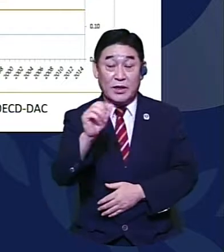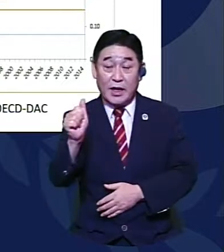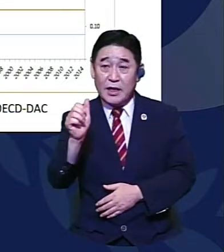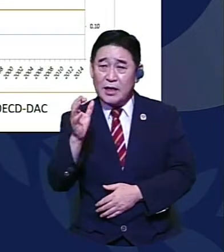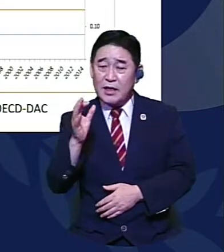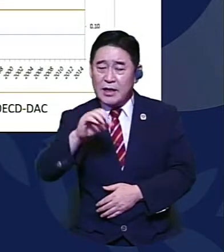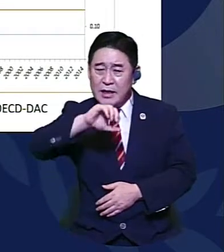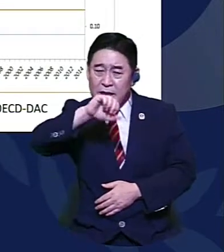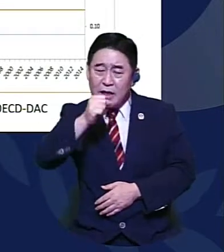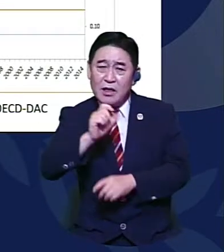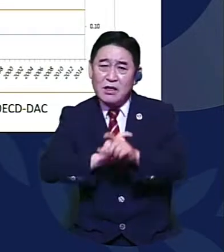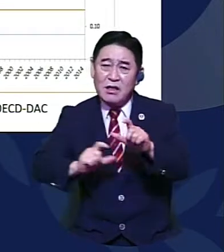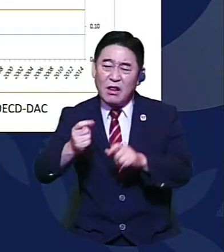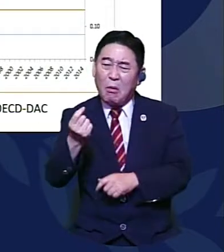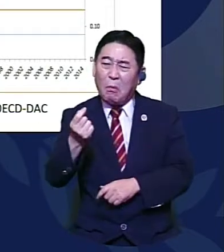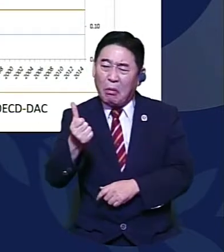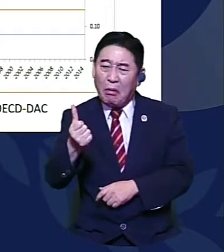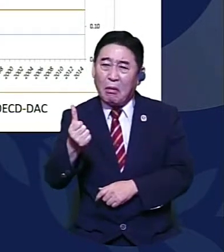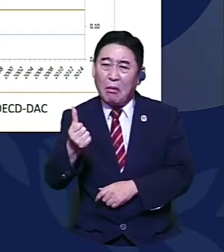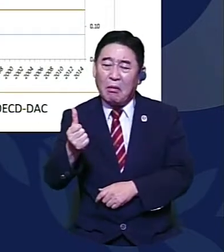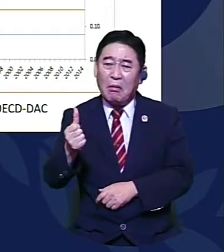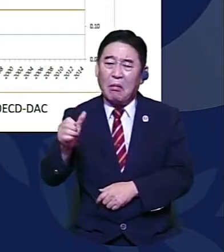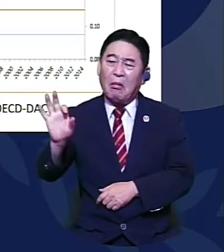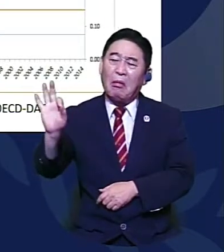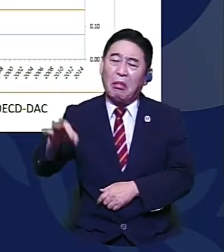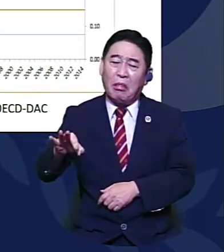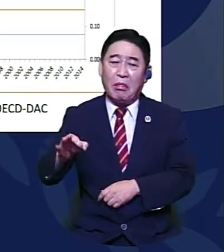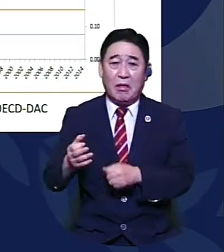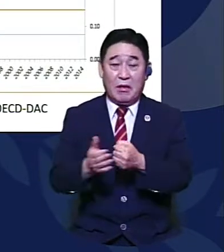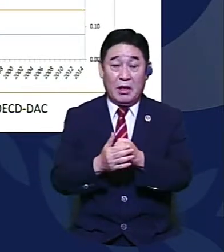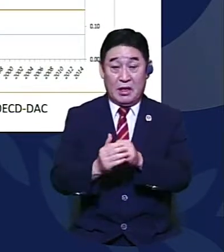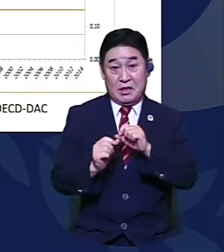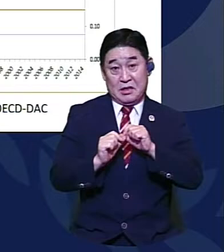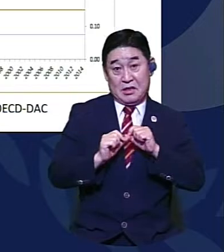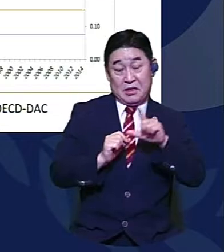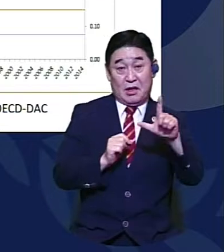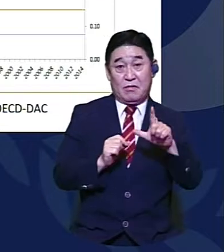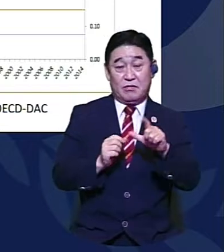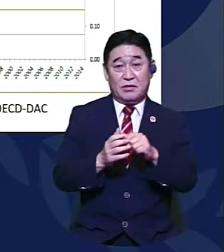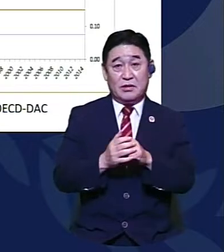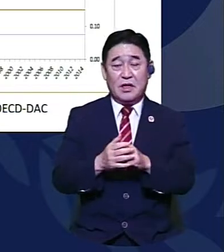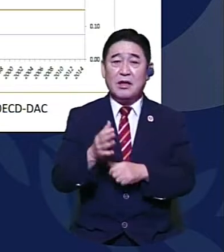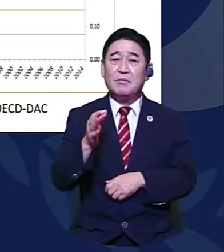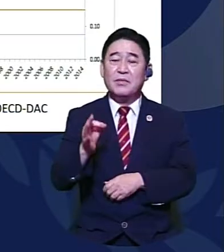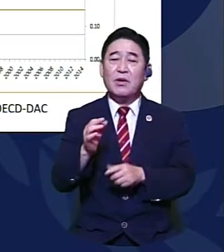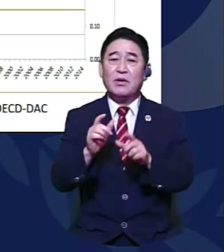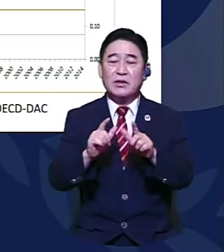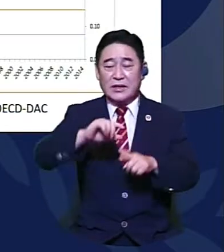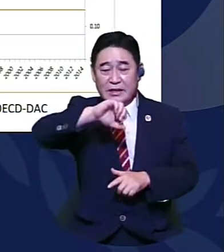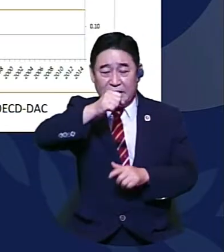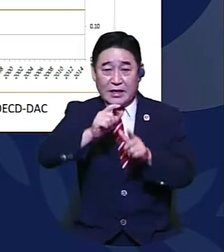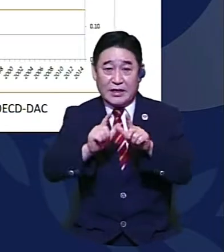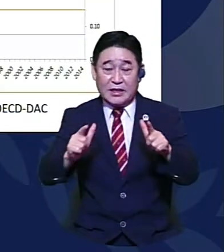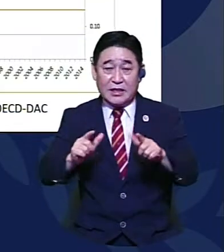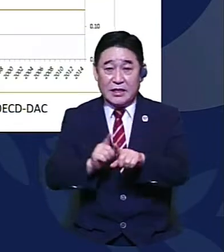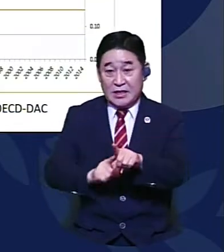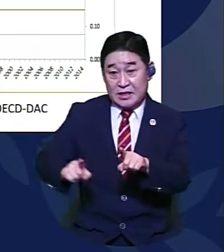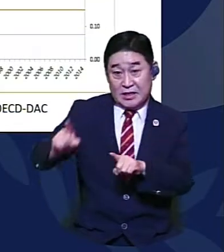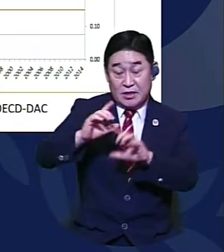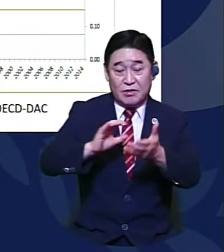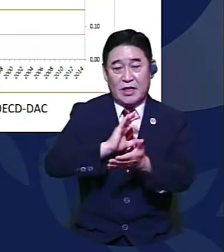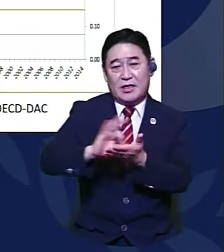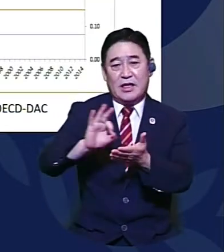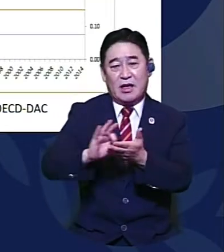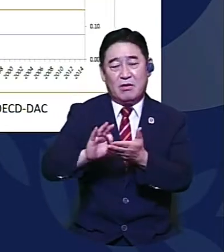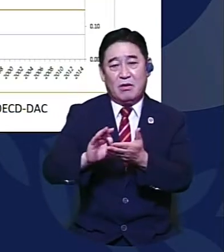of course, almost all of that money was spent in developed countries, and very little of that is available for developing countries. And I think